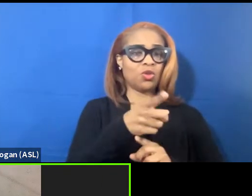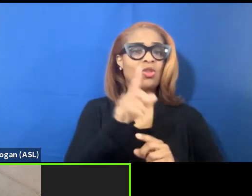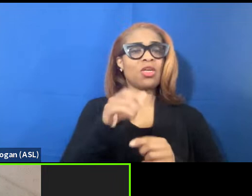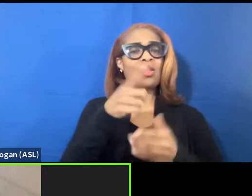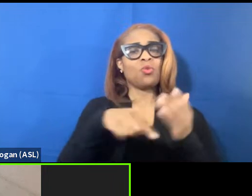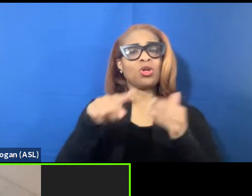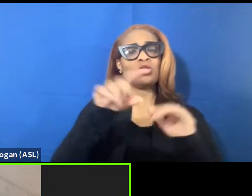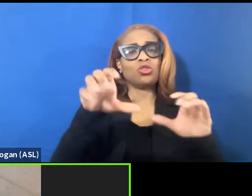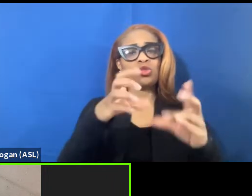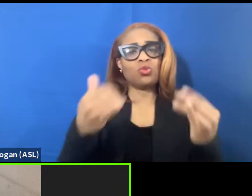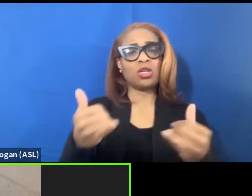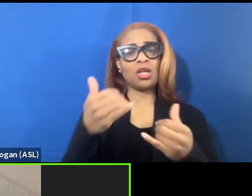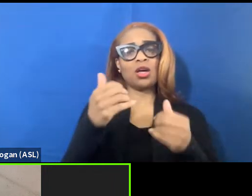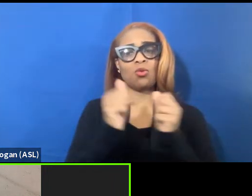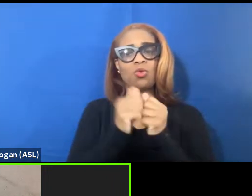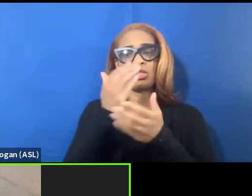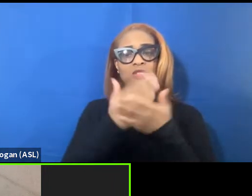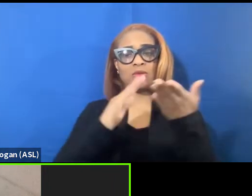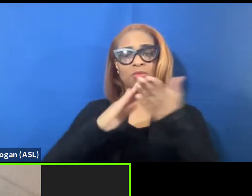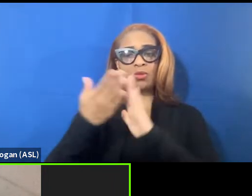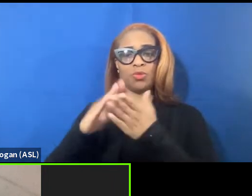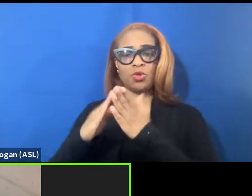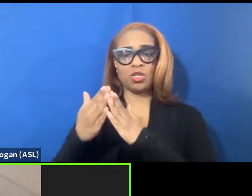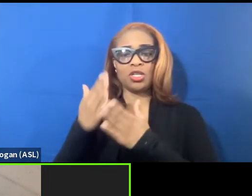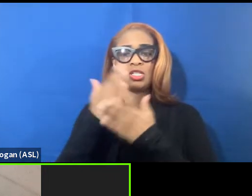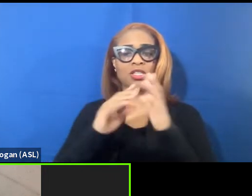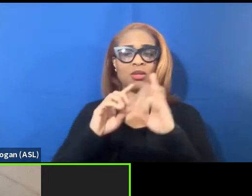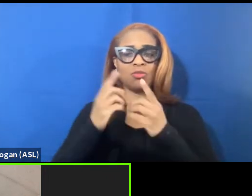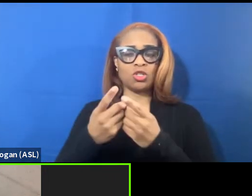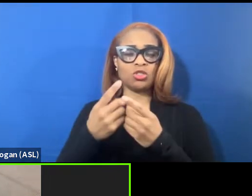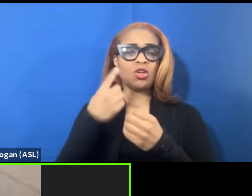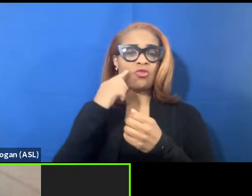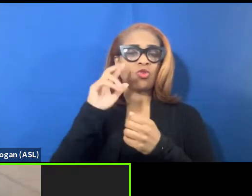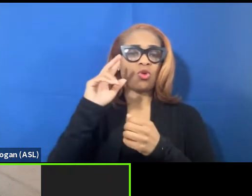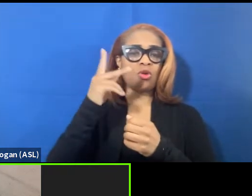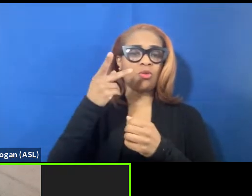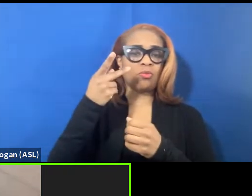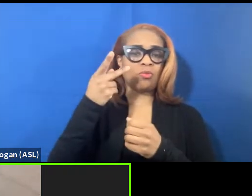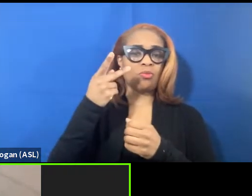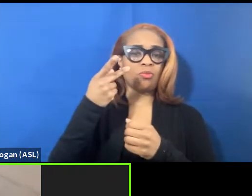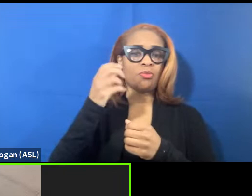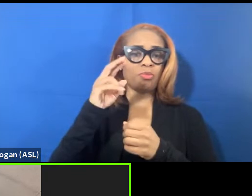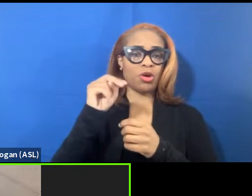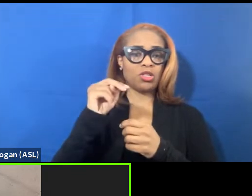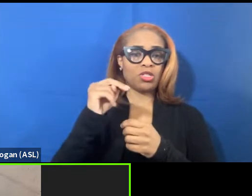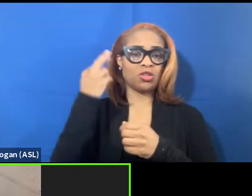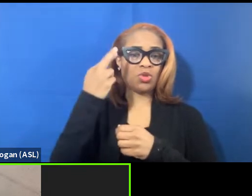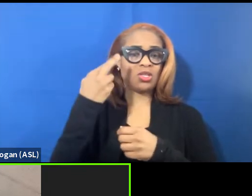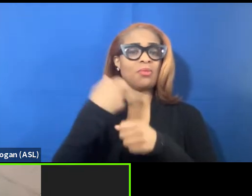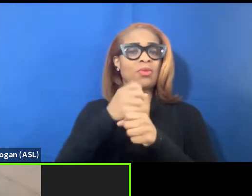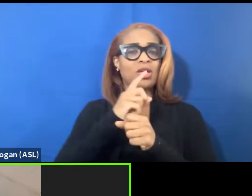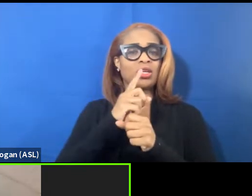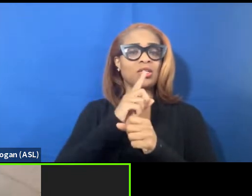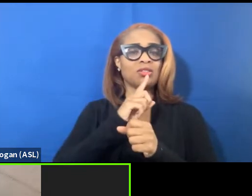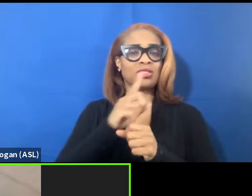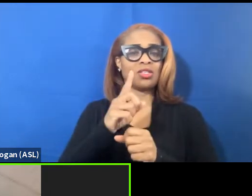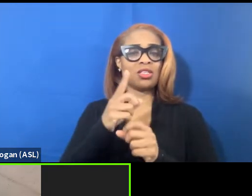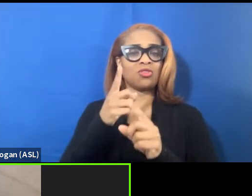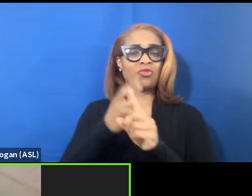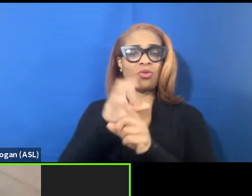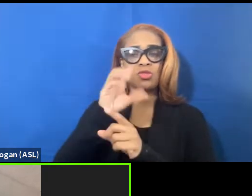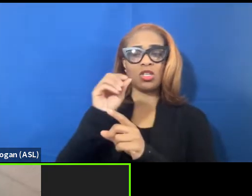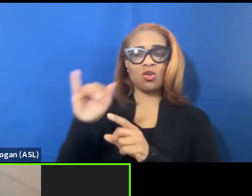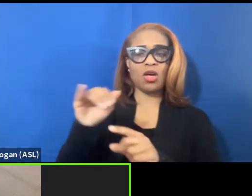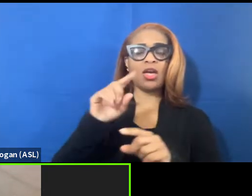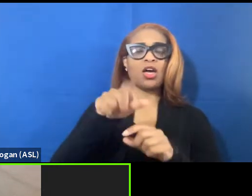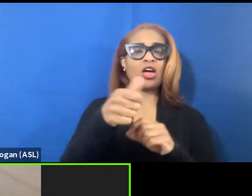right now to some communities some of the districts you drew for partisan reasons actually make sense from a coi standpoint some of them just break up local